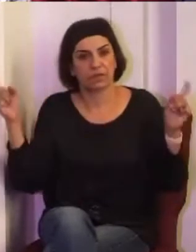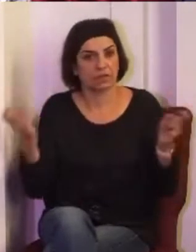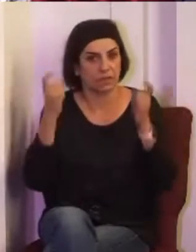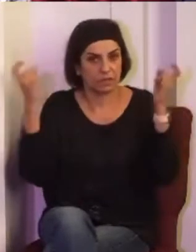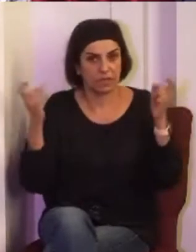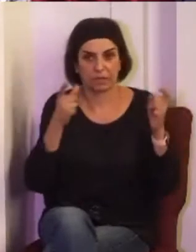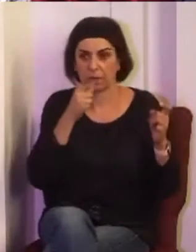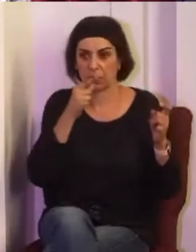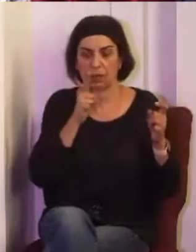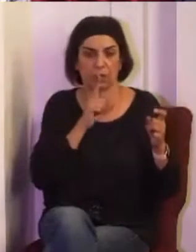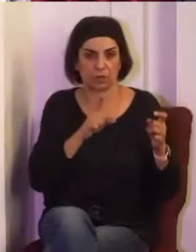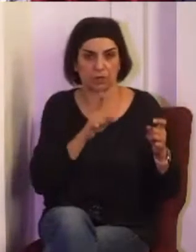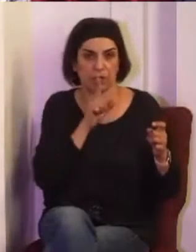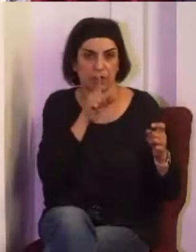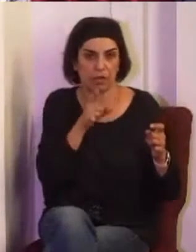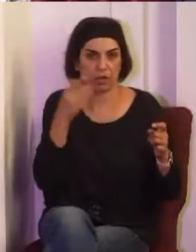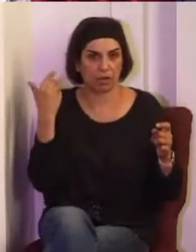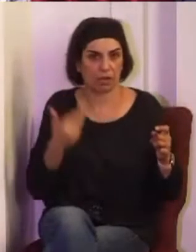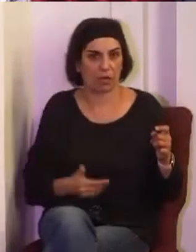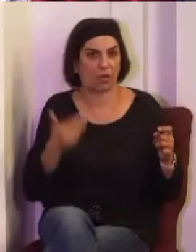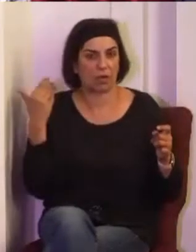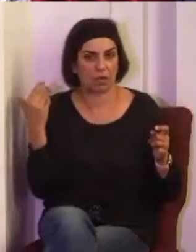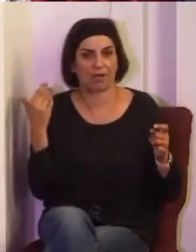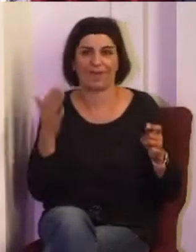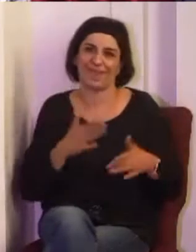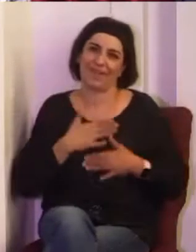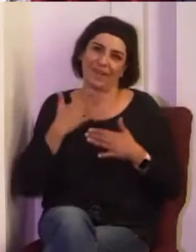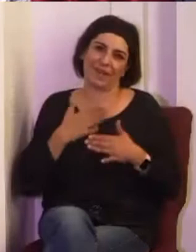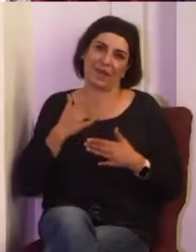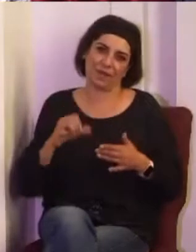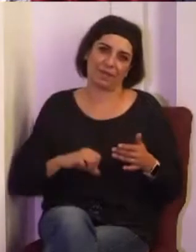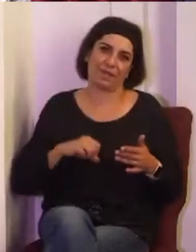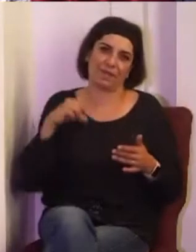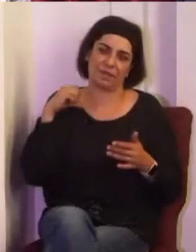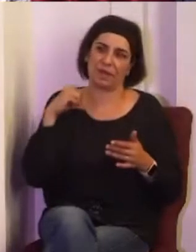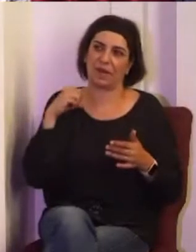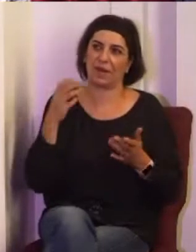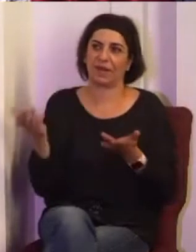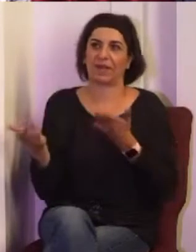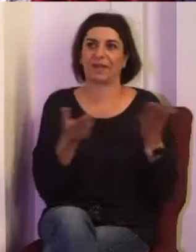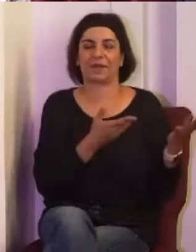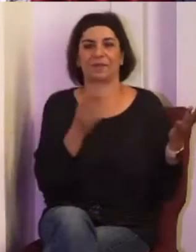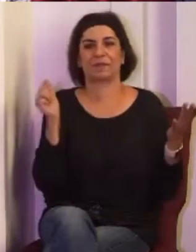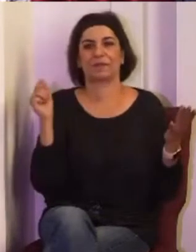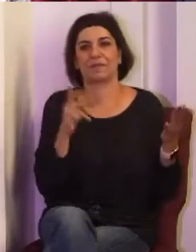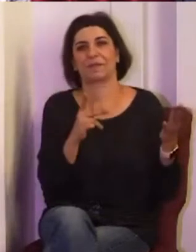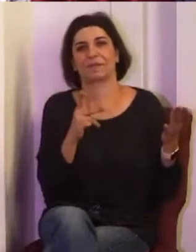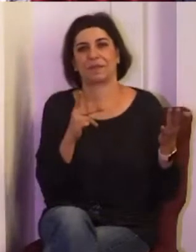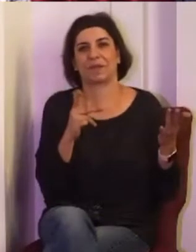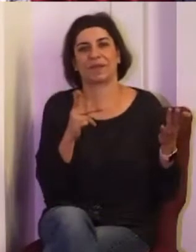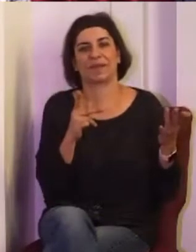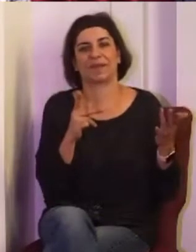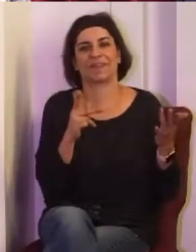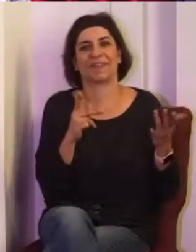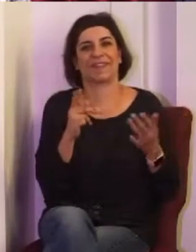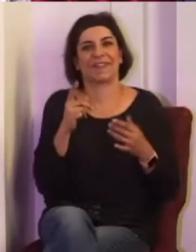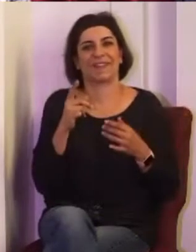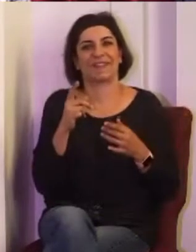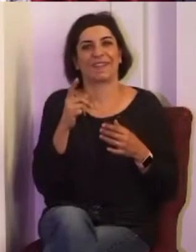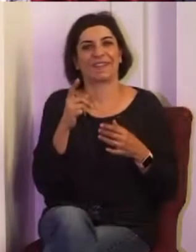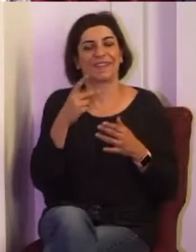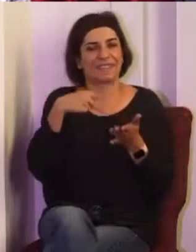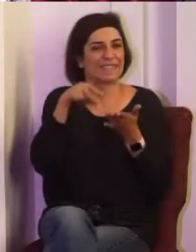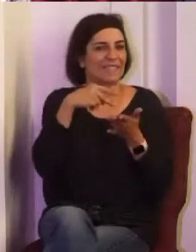we really are. So happy Pride, and bring back the dancing half-naked people.